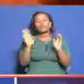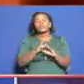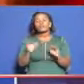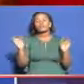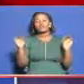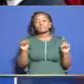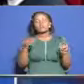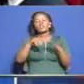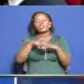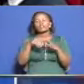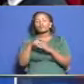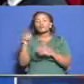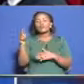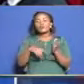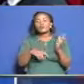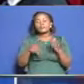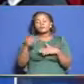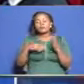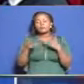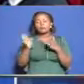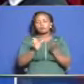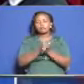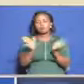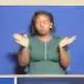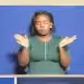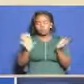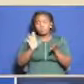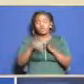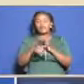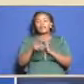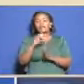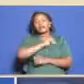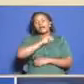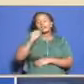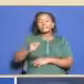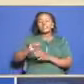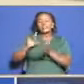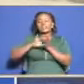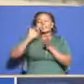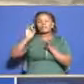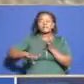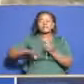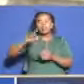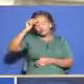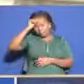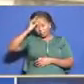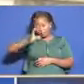Among other issues, Senate later upheld the MCS decision, sending the governor packing.